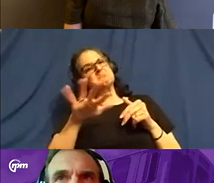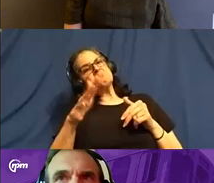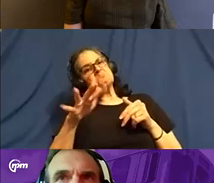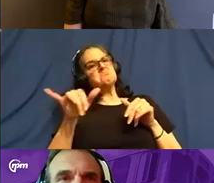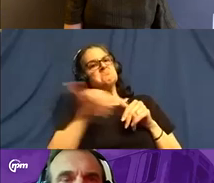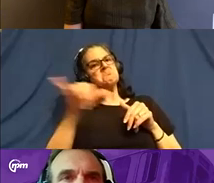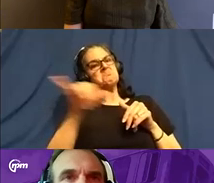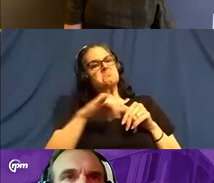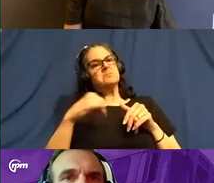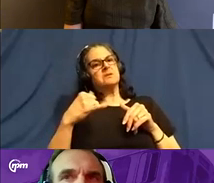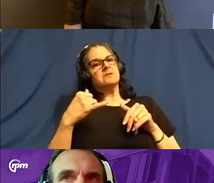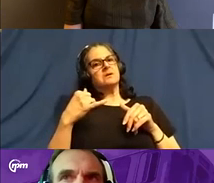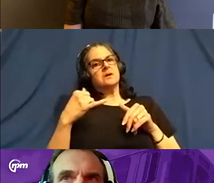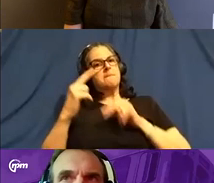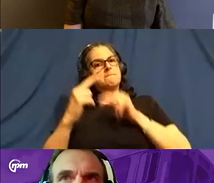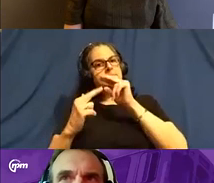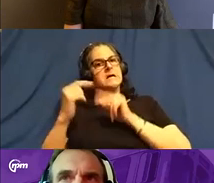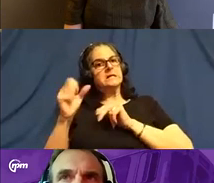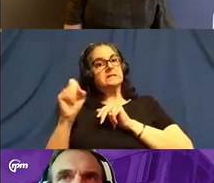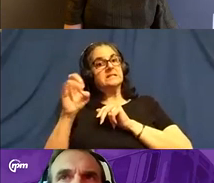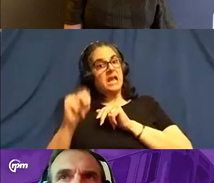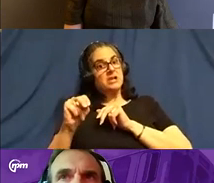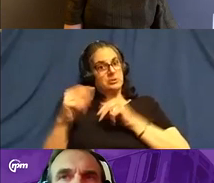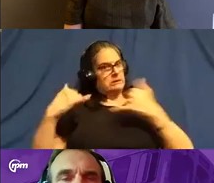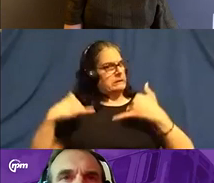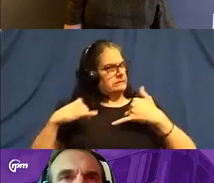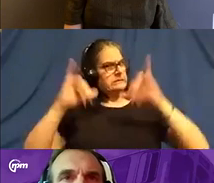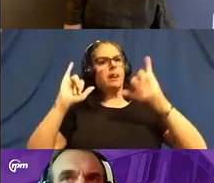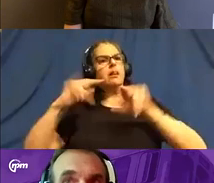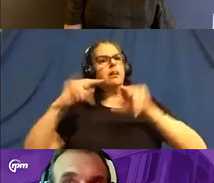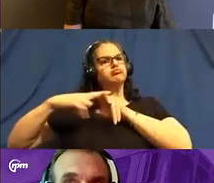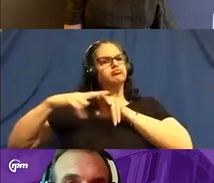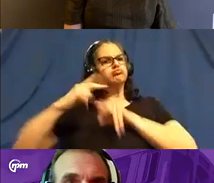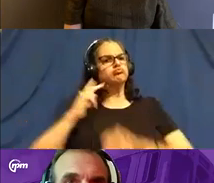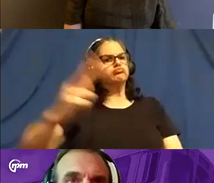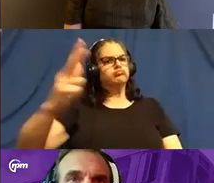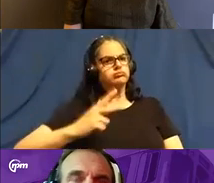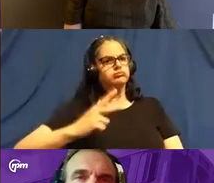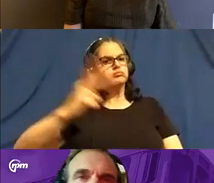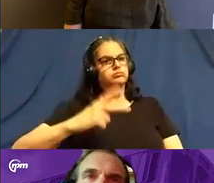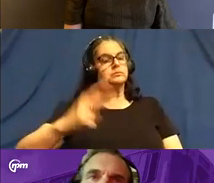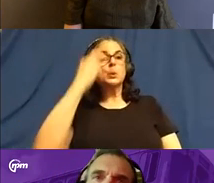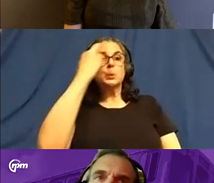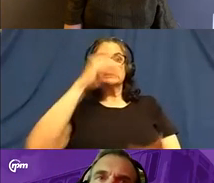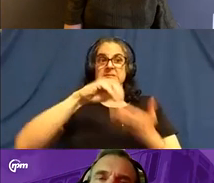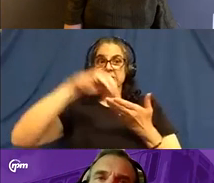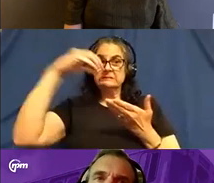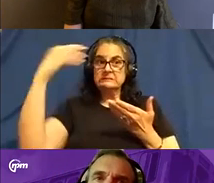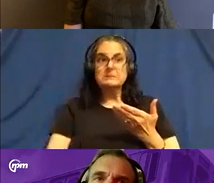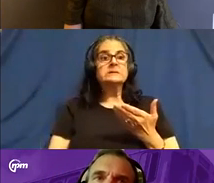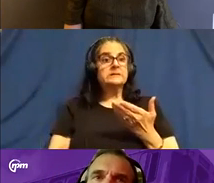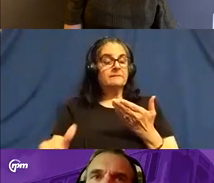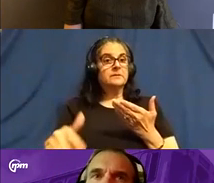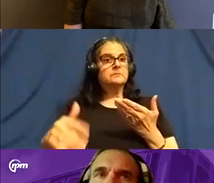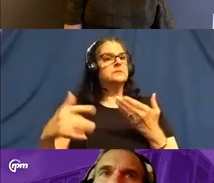to build this station while we're also providing service is one of the reasons for the cost of the project, and it's one of the reasons for the